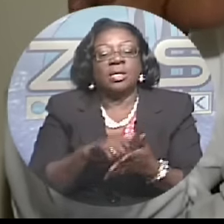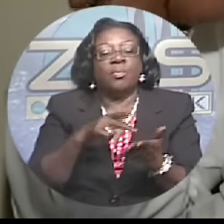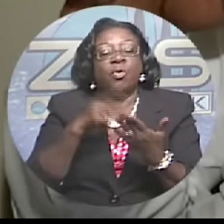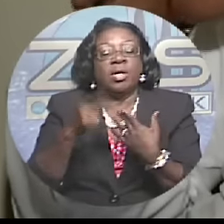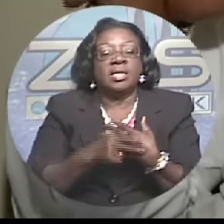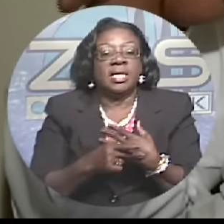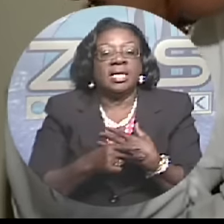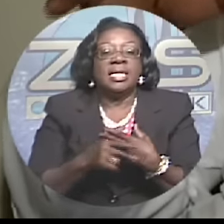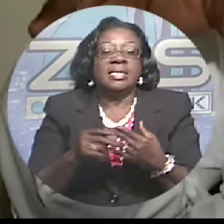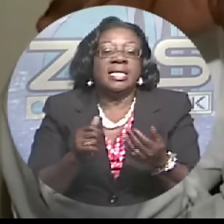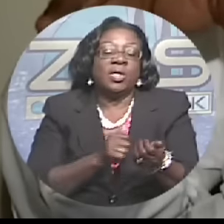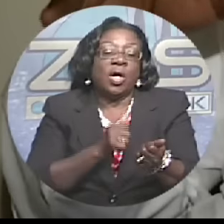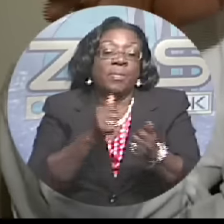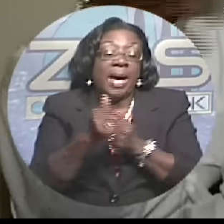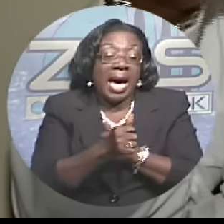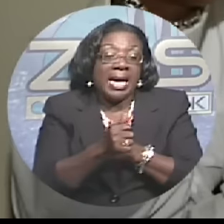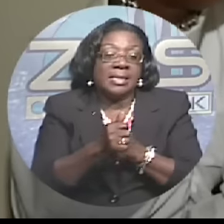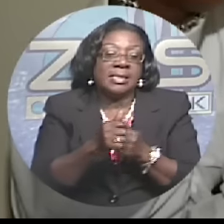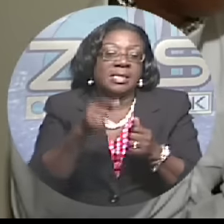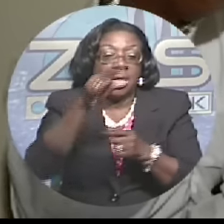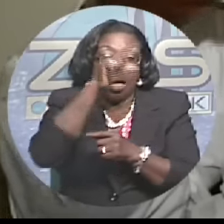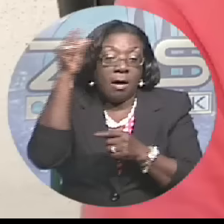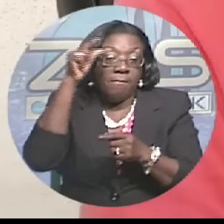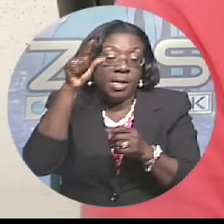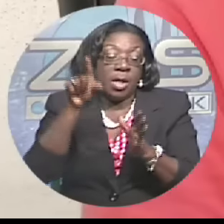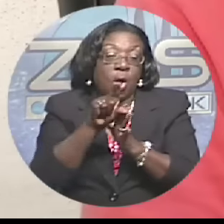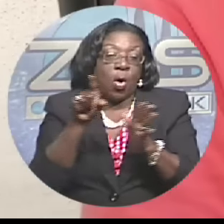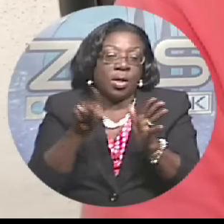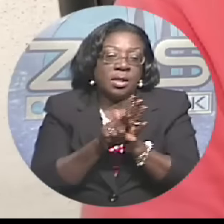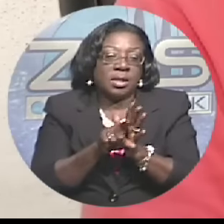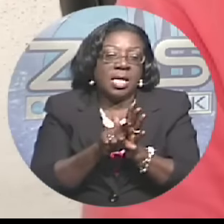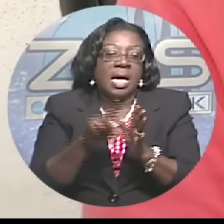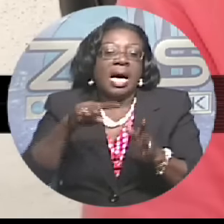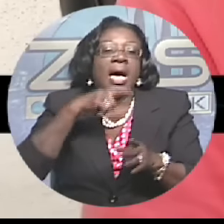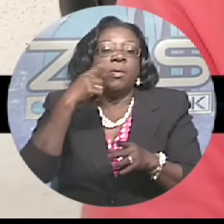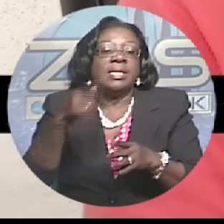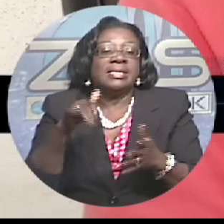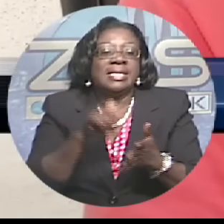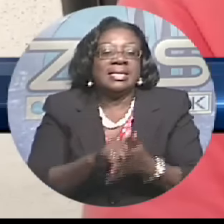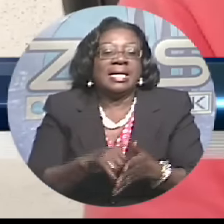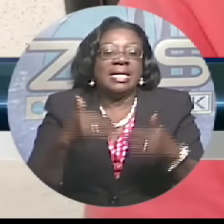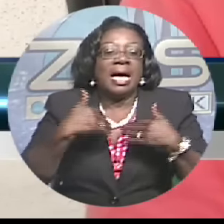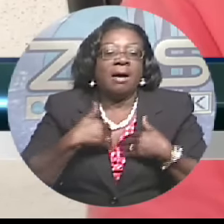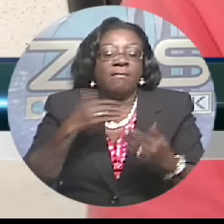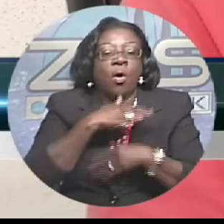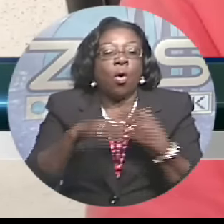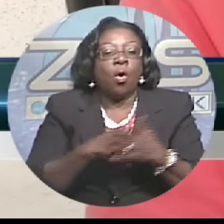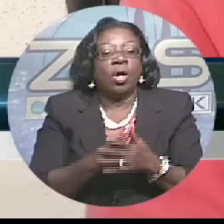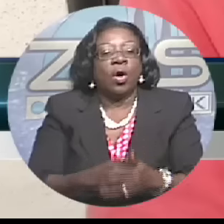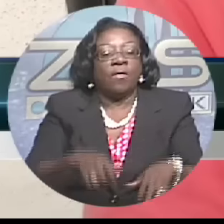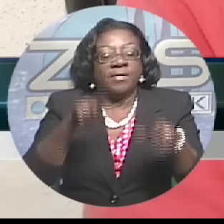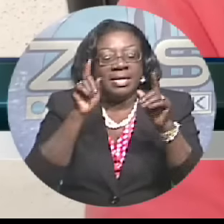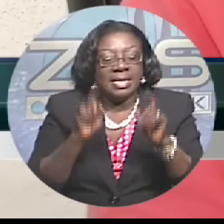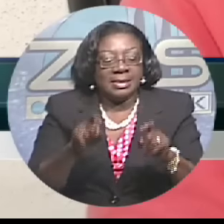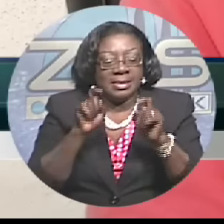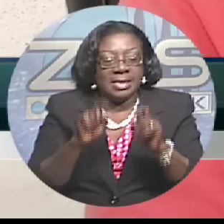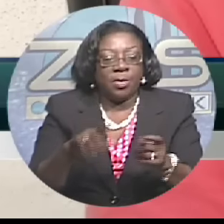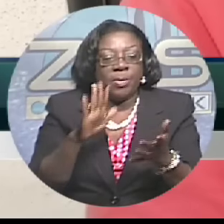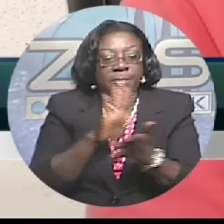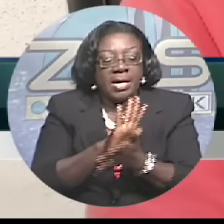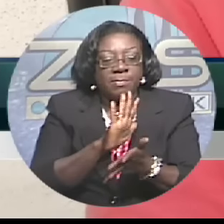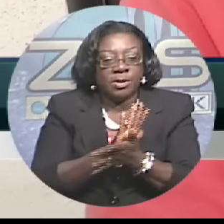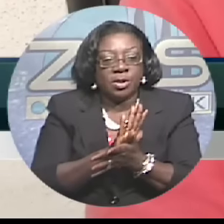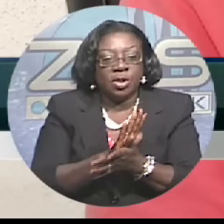Services, Roker insists that his permits are legitimate. I want to state that I have all of the necessary permits for what I need to do there. That's number